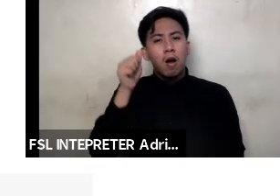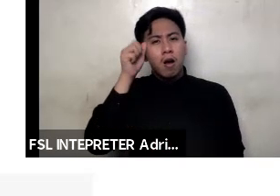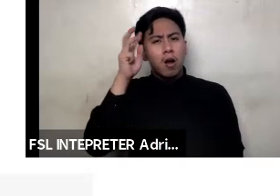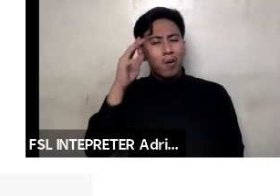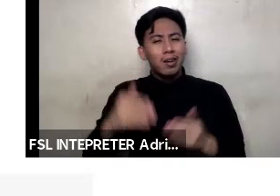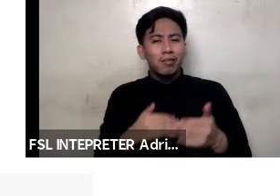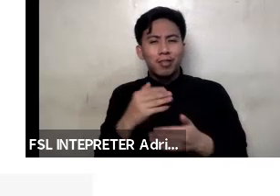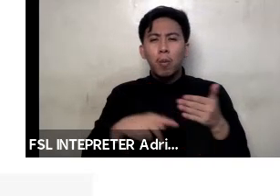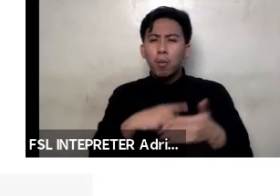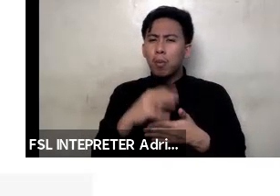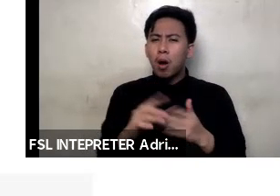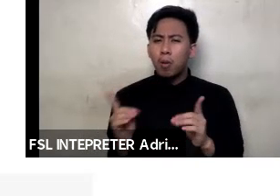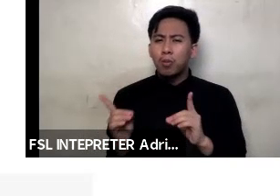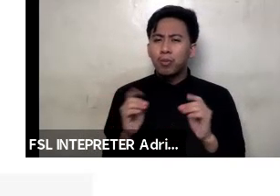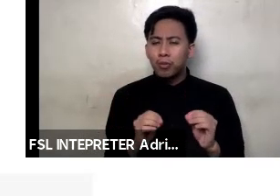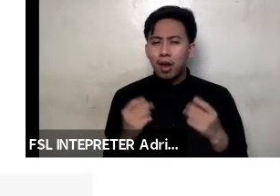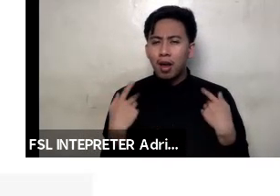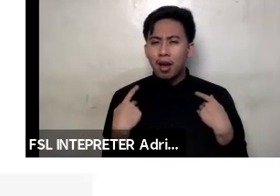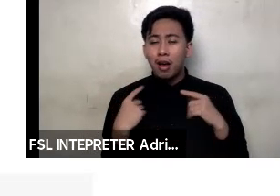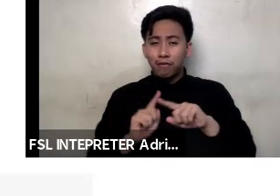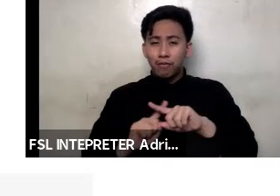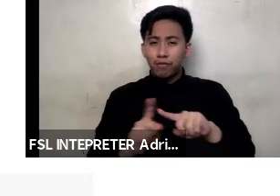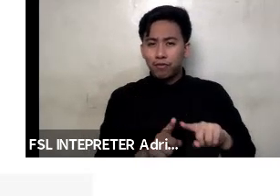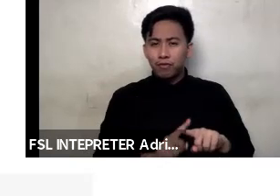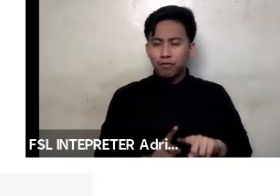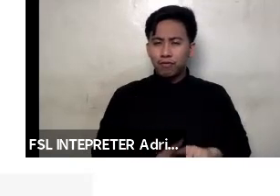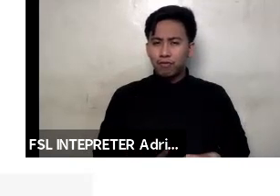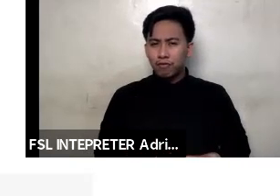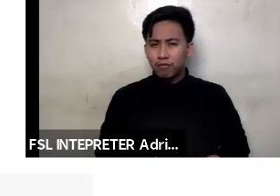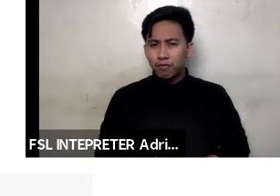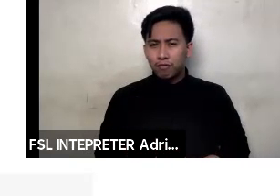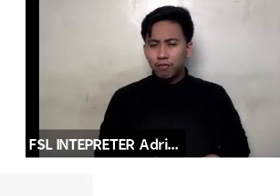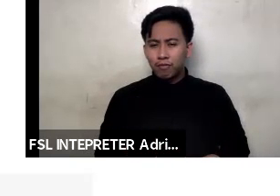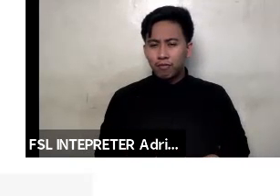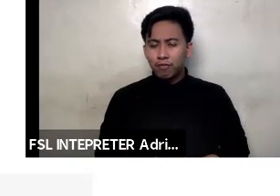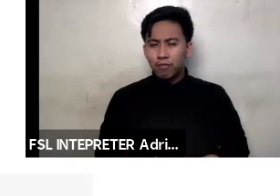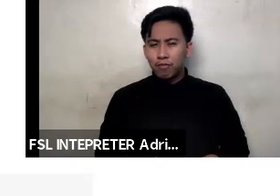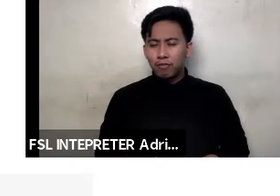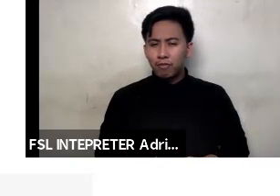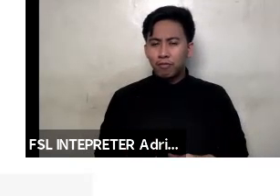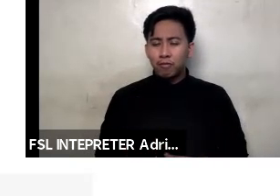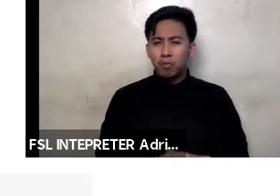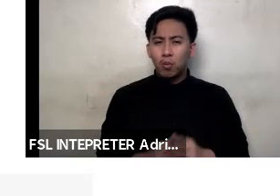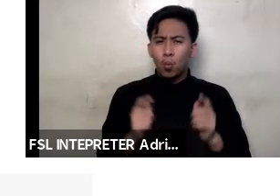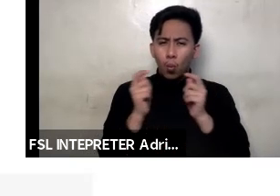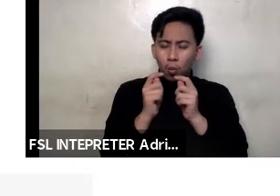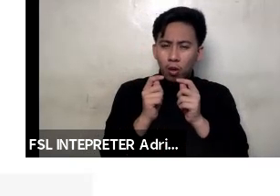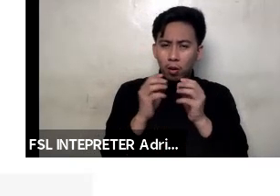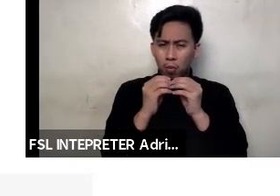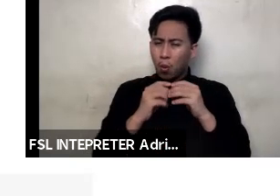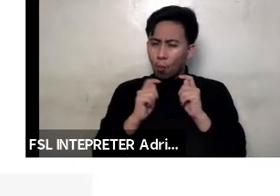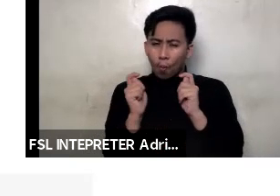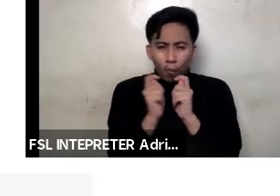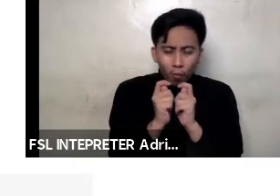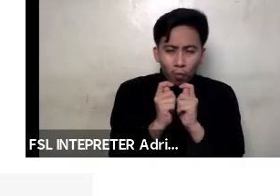do? If you can see here, there are different thresholds for stunting, the one in blue, and wasting, the one in